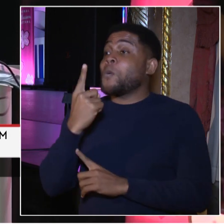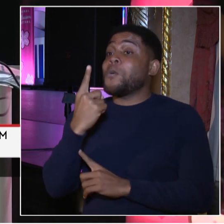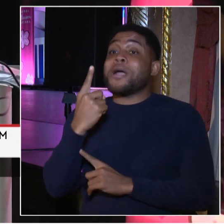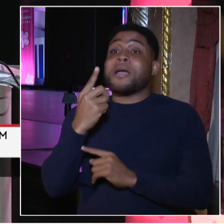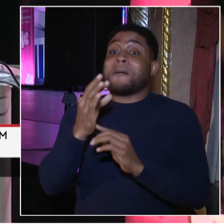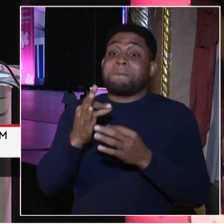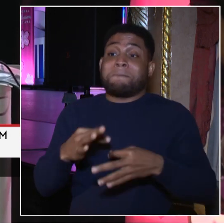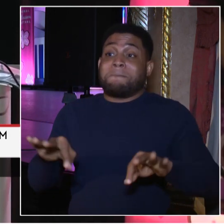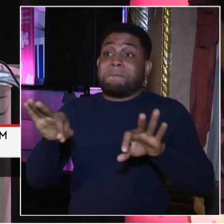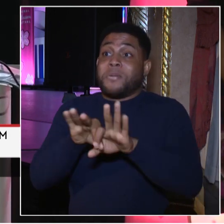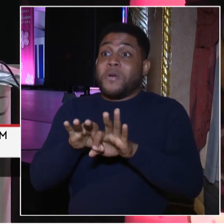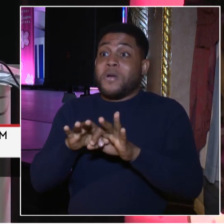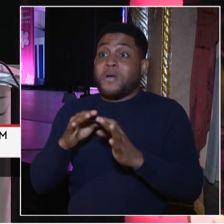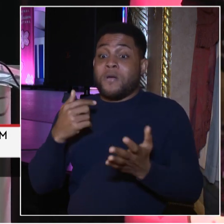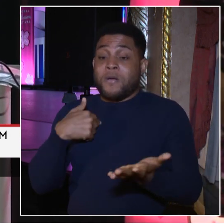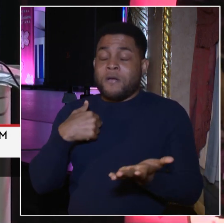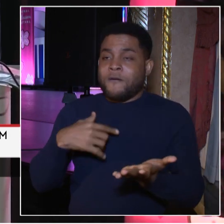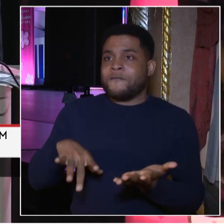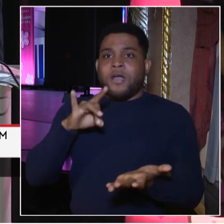tie.